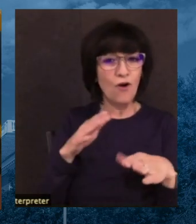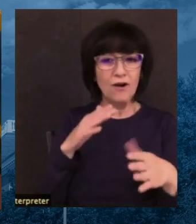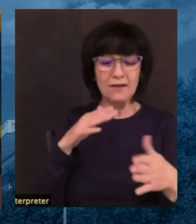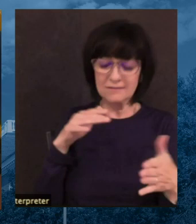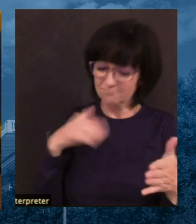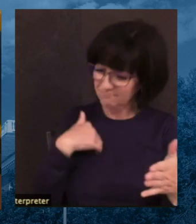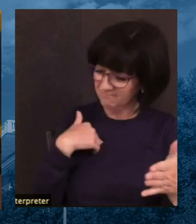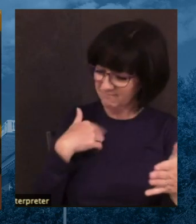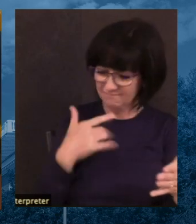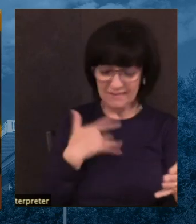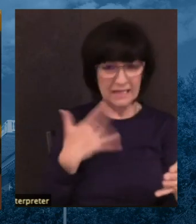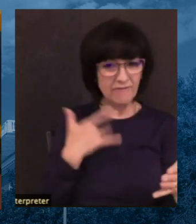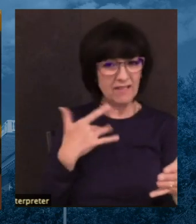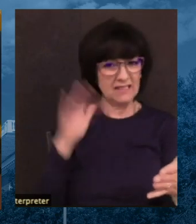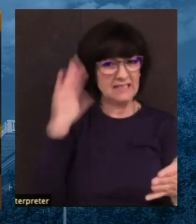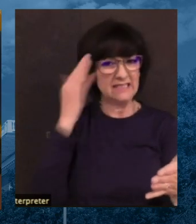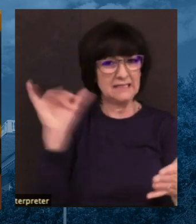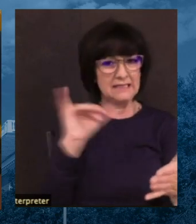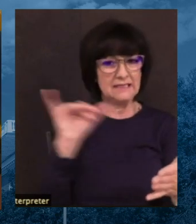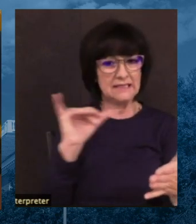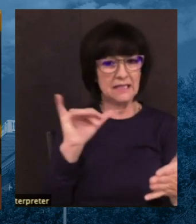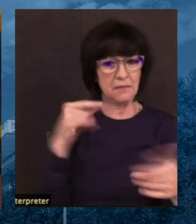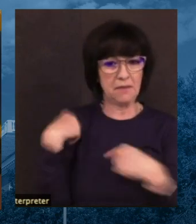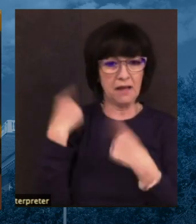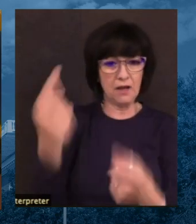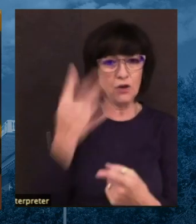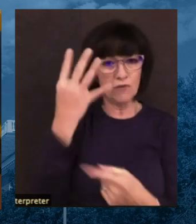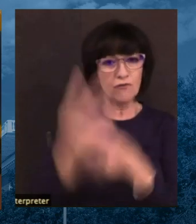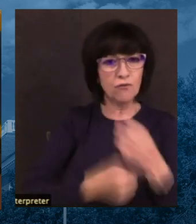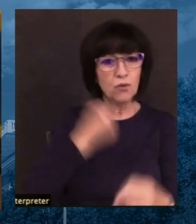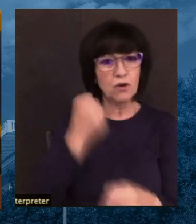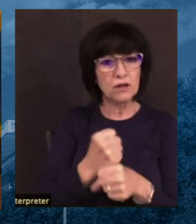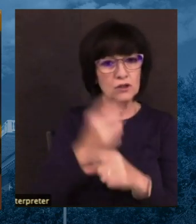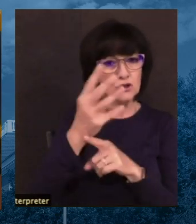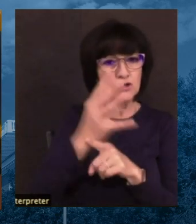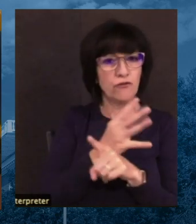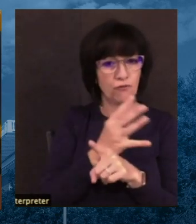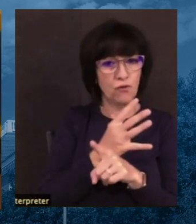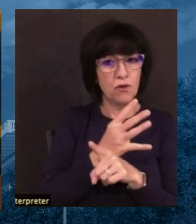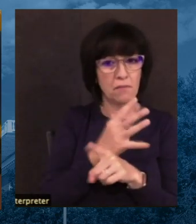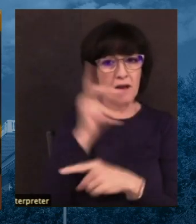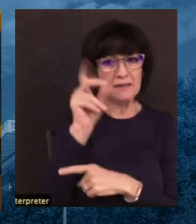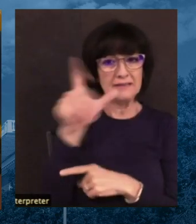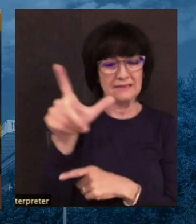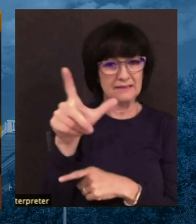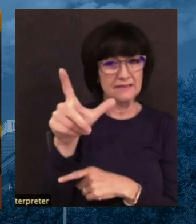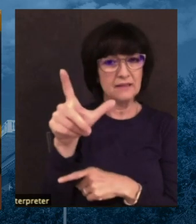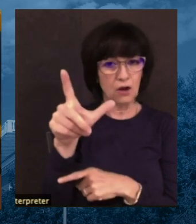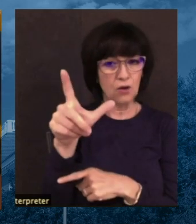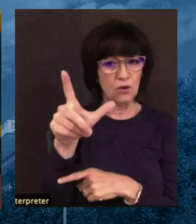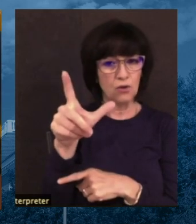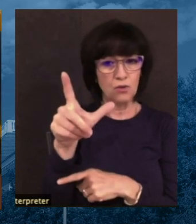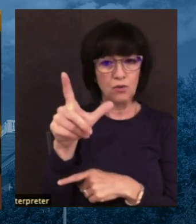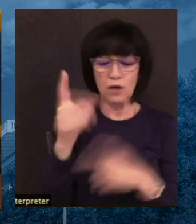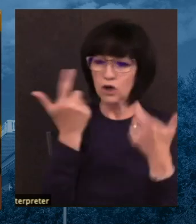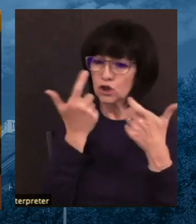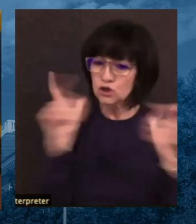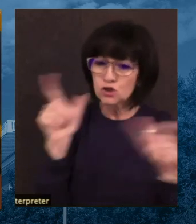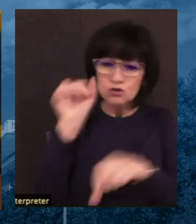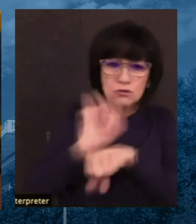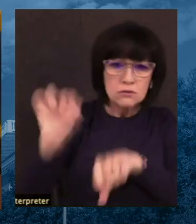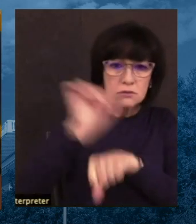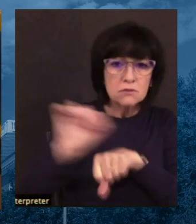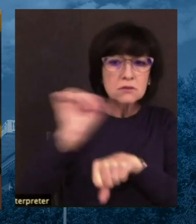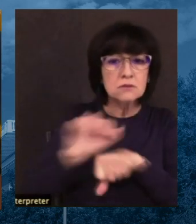like 4 years, 4 months, Delawareans have made huge sacrifices to protect the health